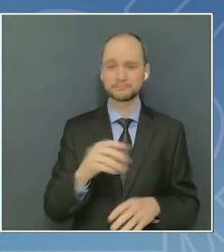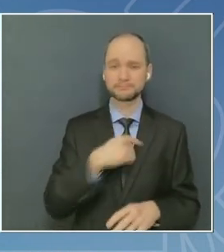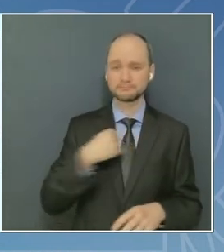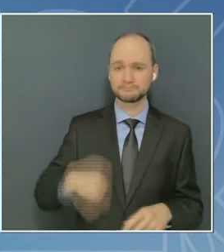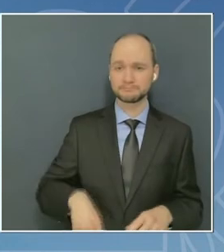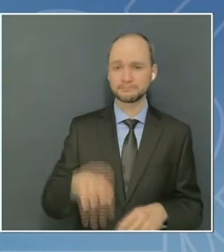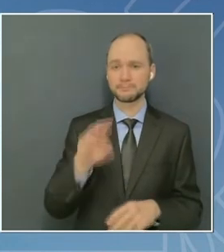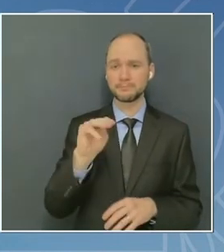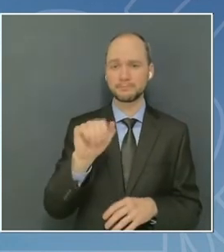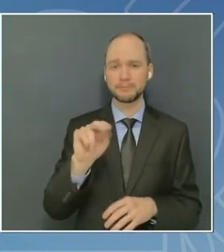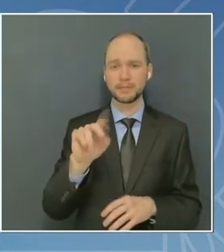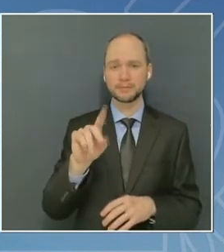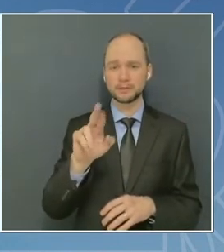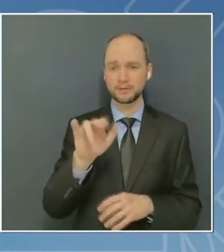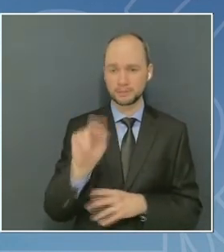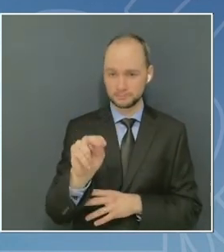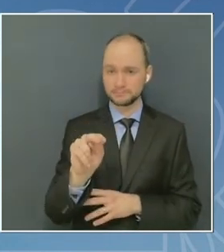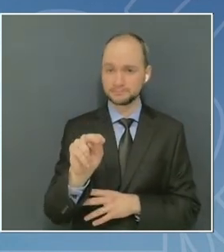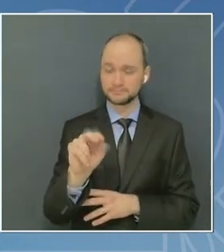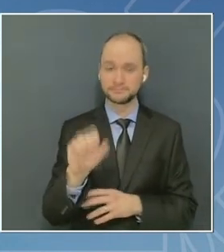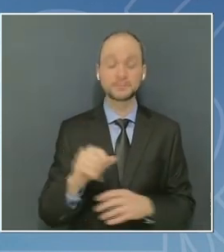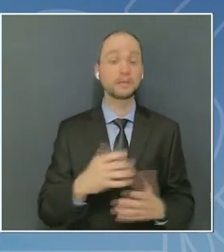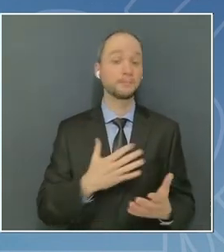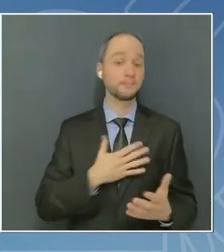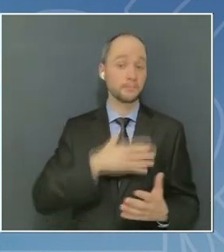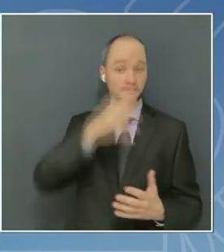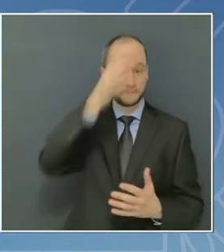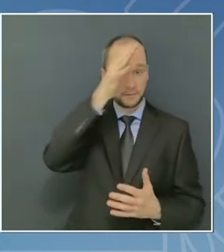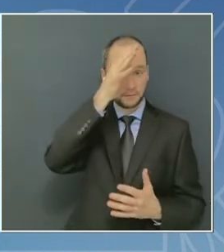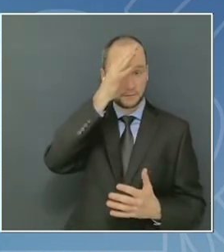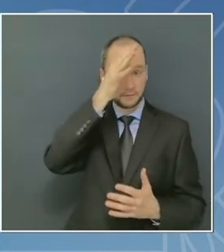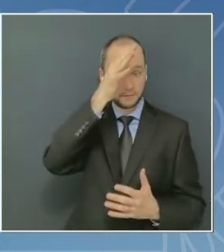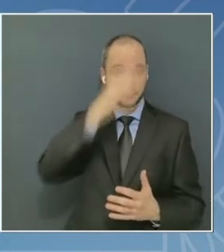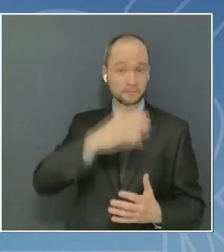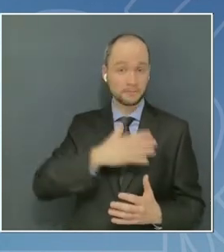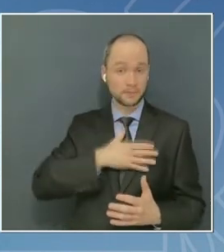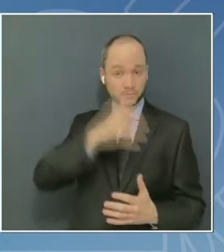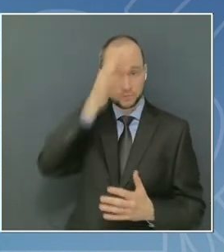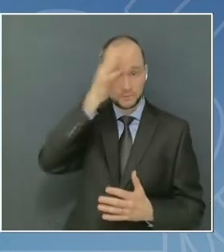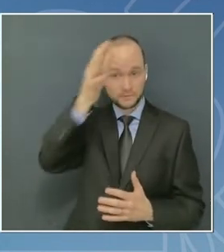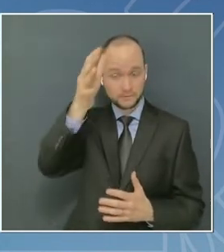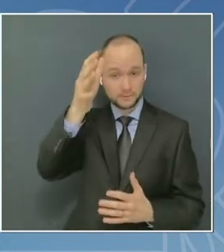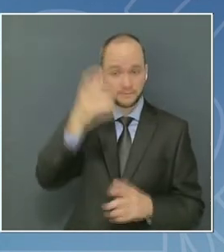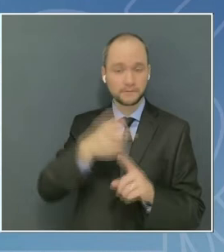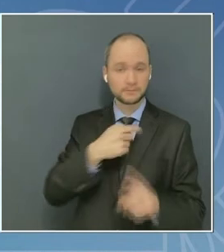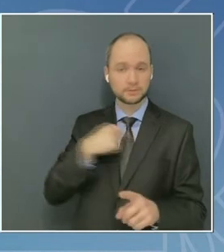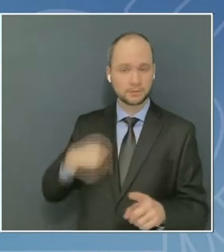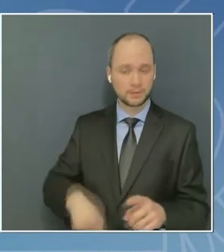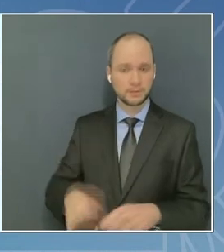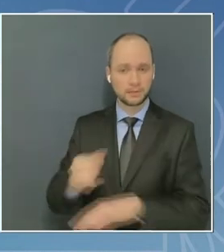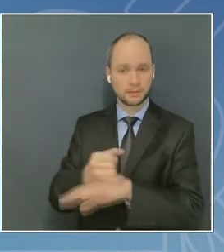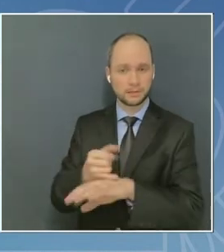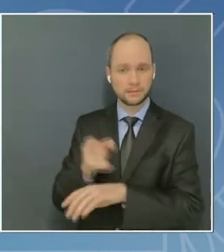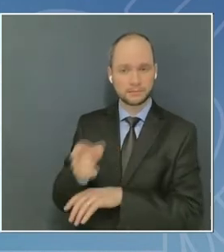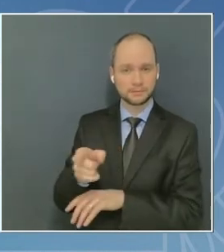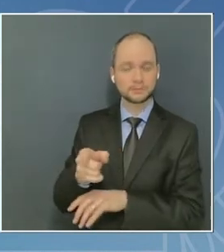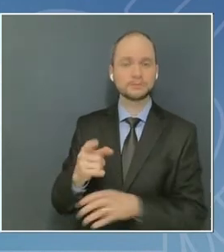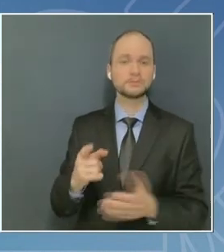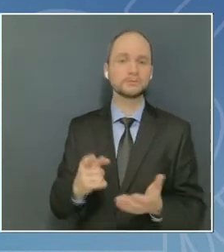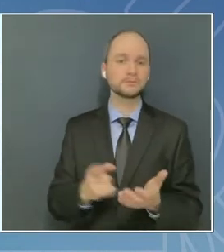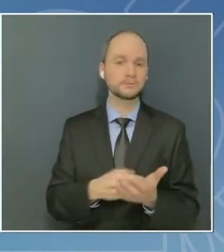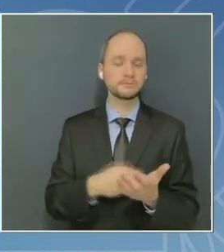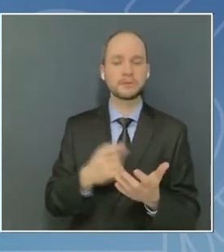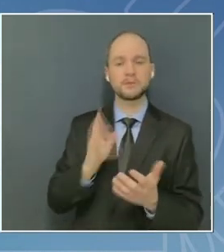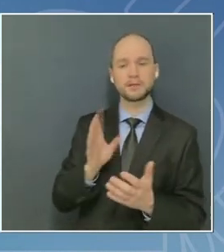is from, my father and my grandfather from China, from Hainan Island. So occasionally I also speak to them in the